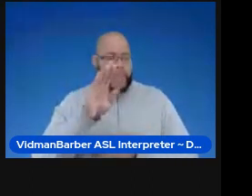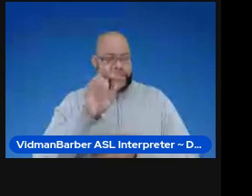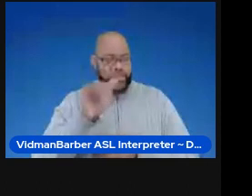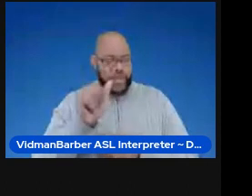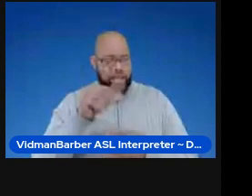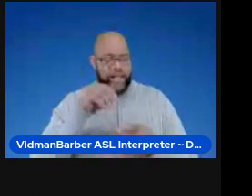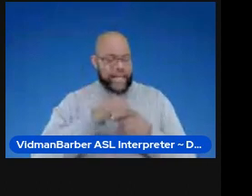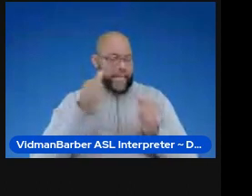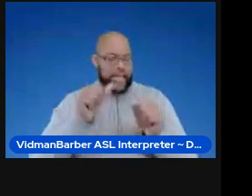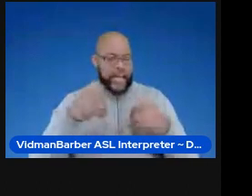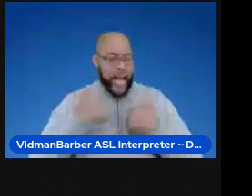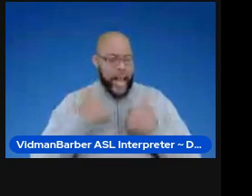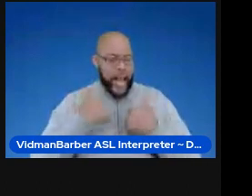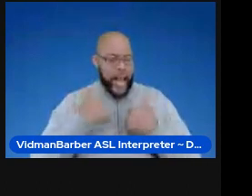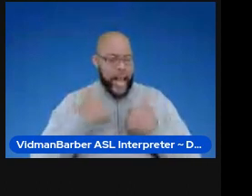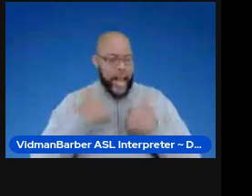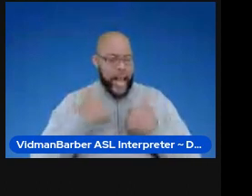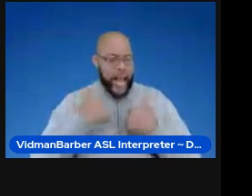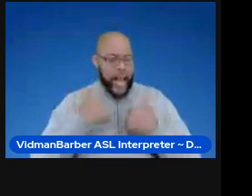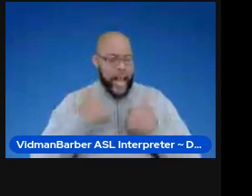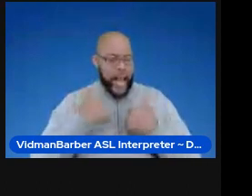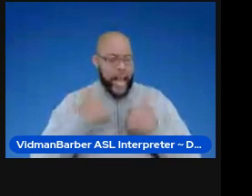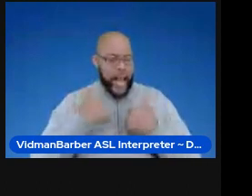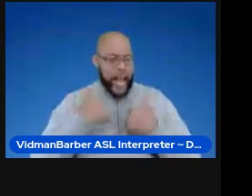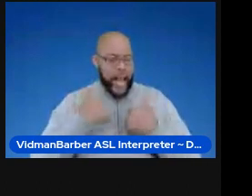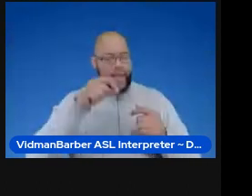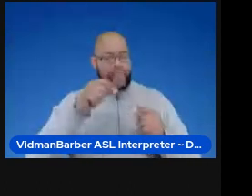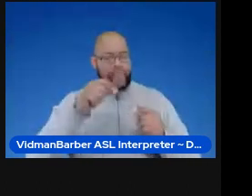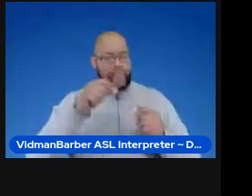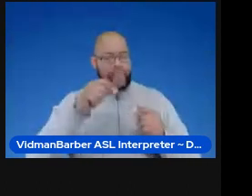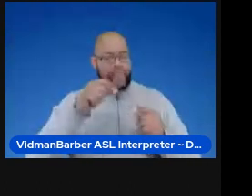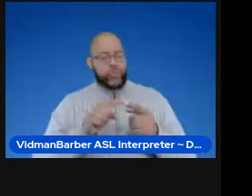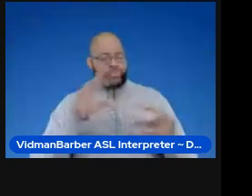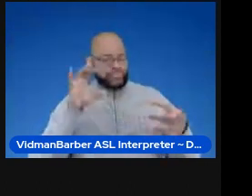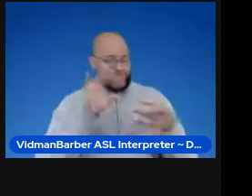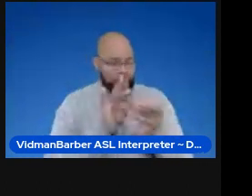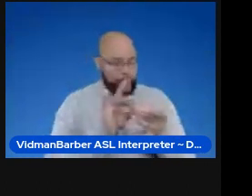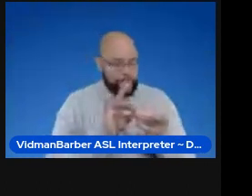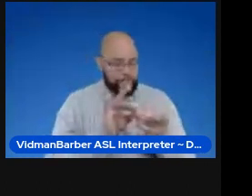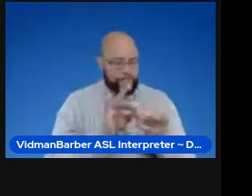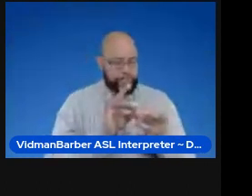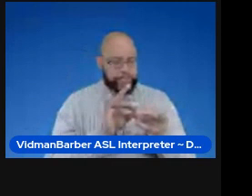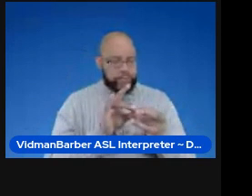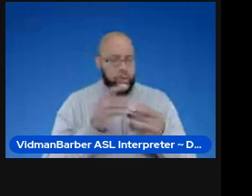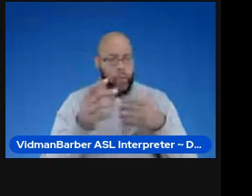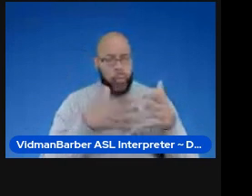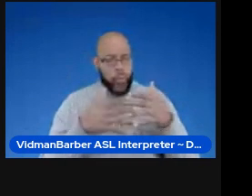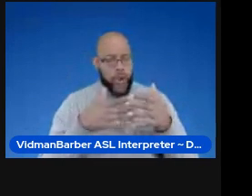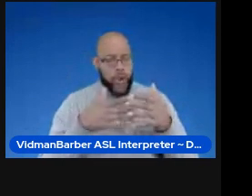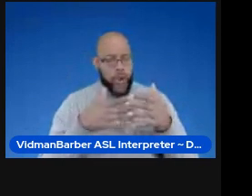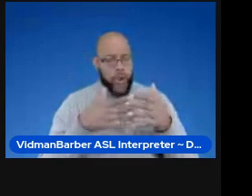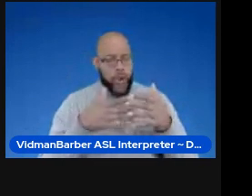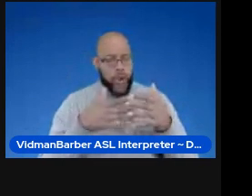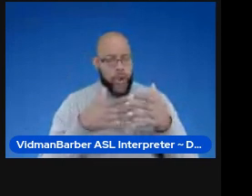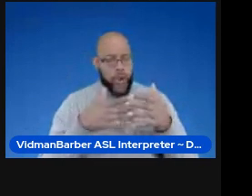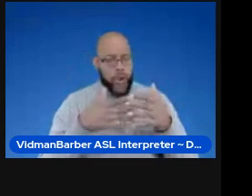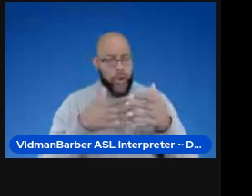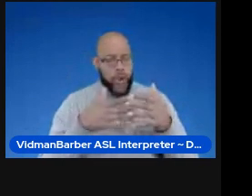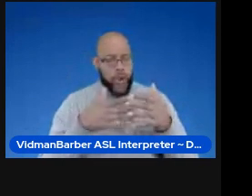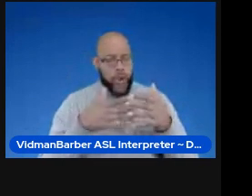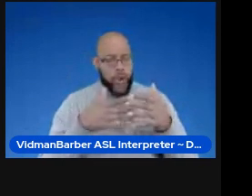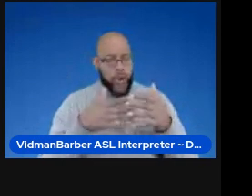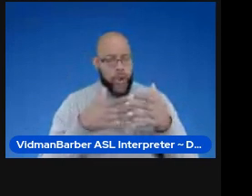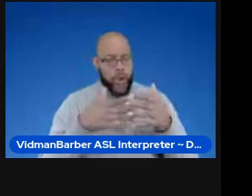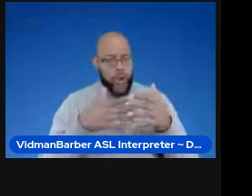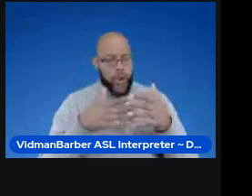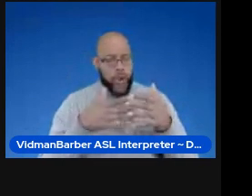whether it be bacteria or viruses. You have to be able to adhere to whatever tissue it is that you want to colonize.